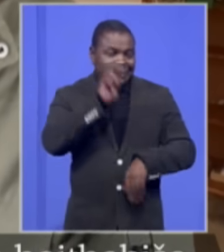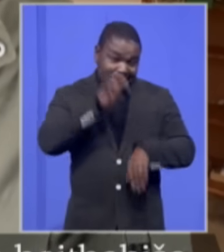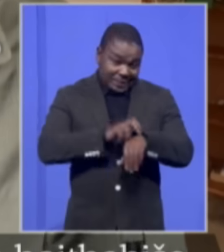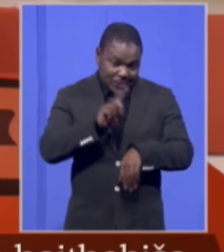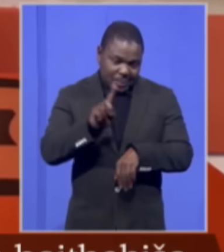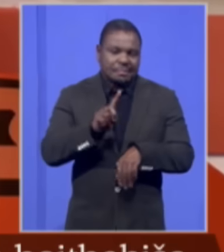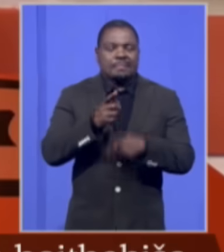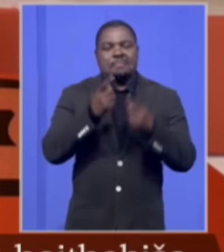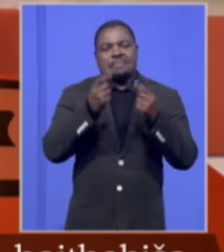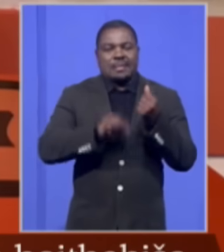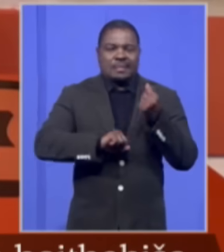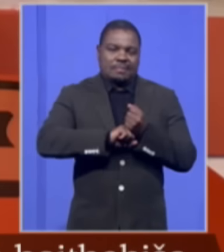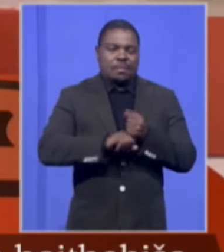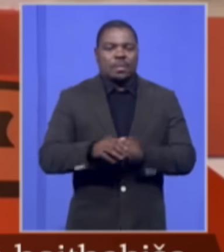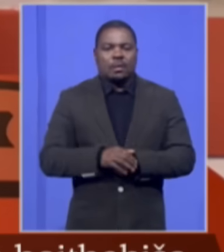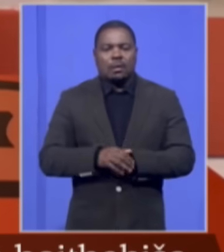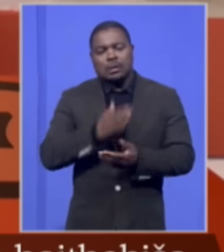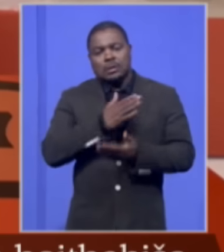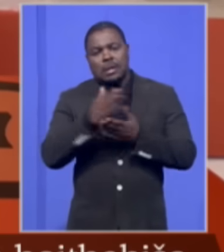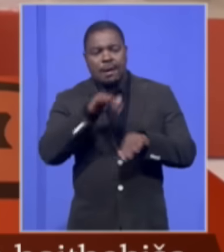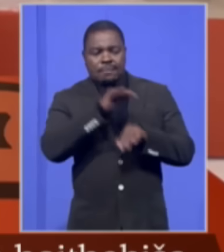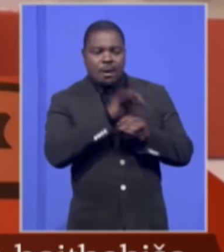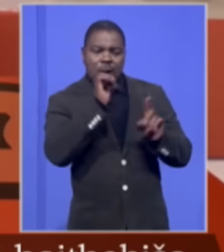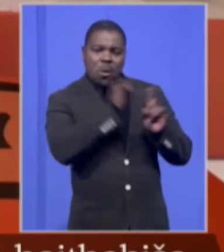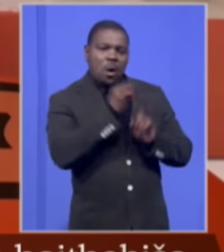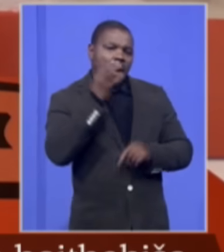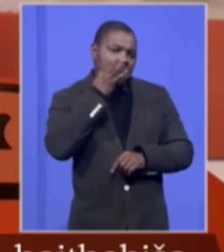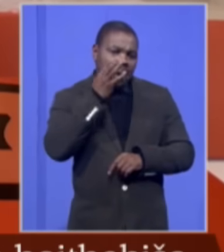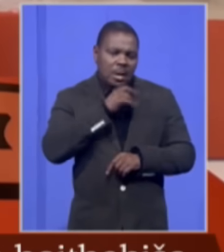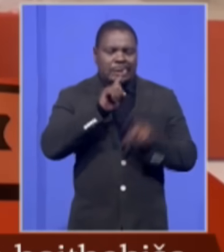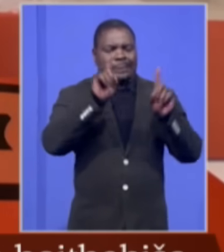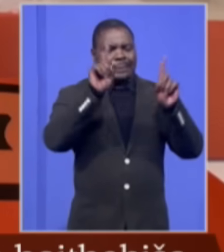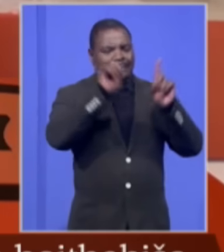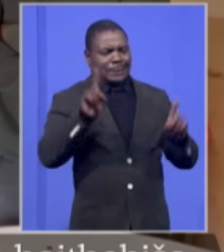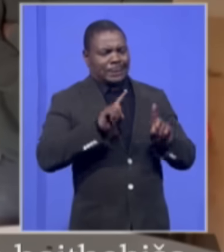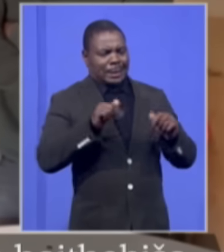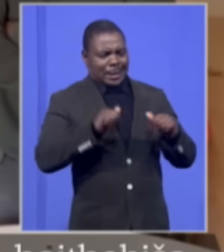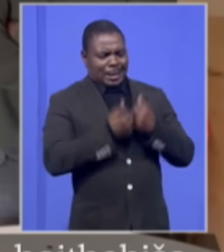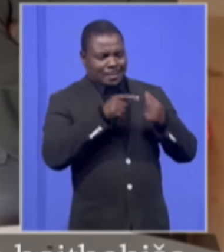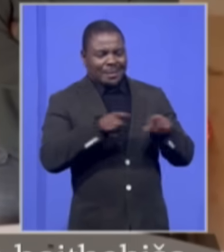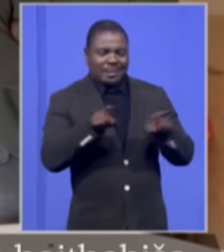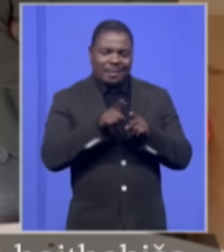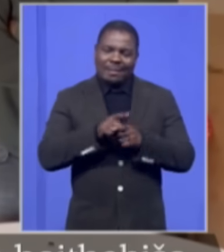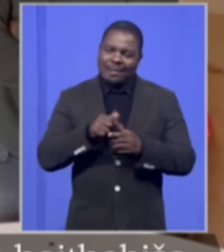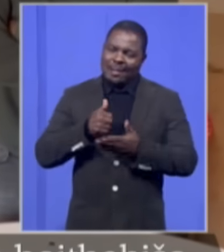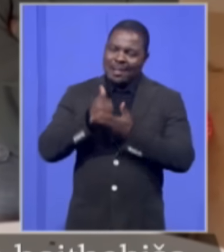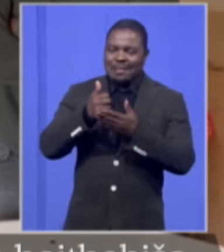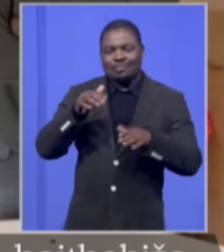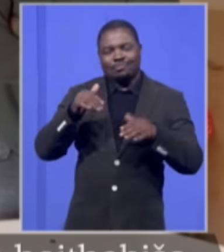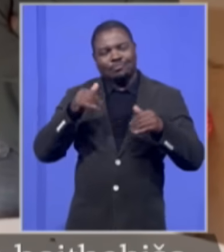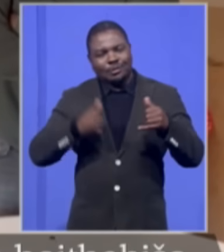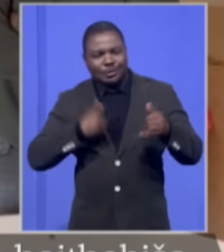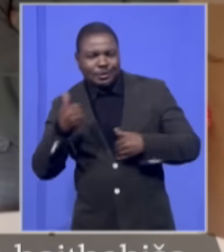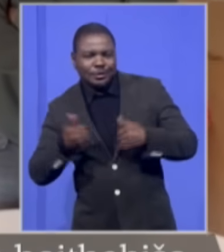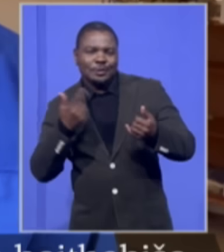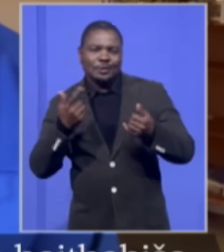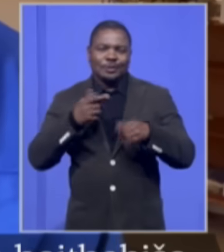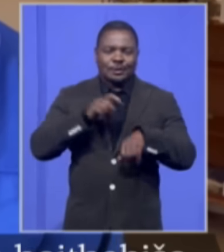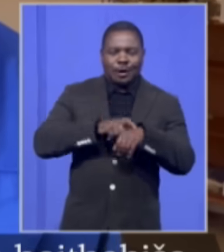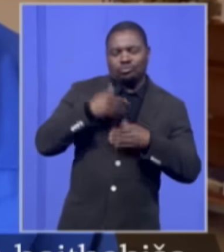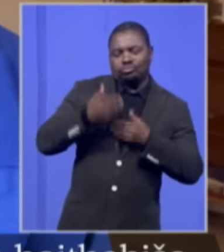mašheleng. Ba bangwe ba bagwera ba Papo ba re papadi ye ya moswana noši e ntšha bodutu go batho gape le go ba